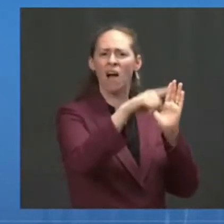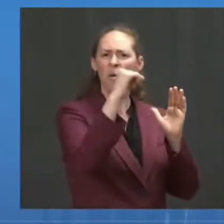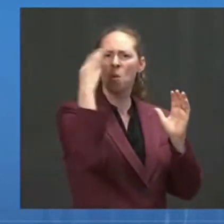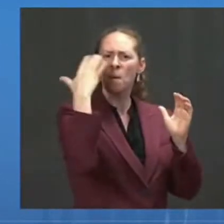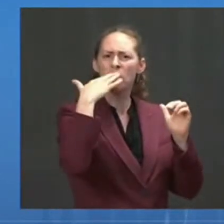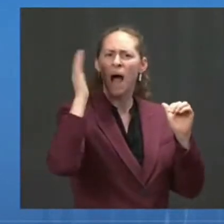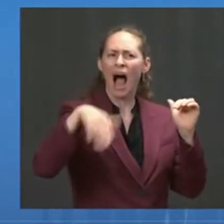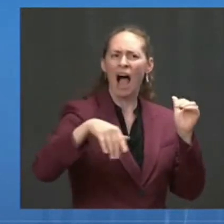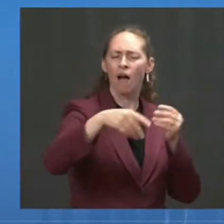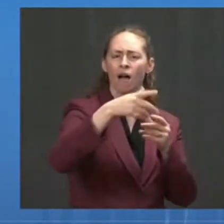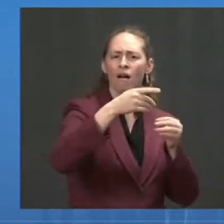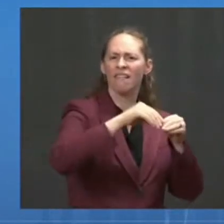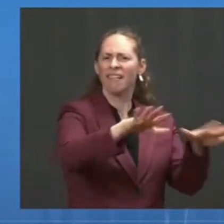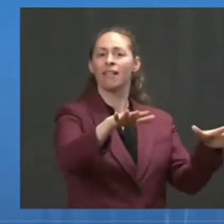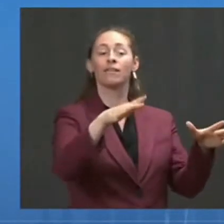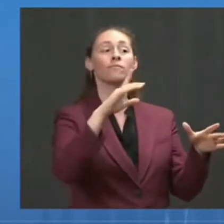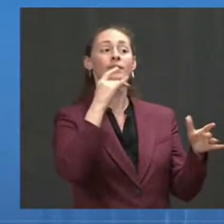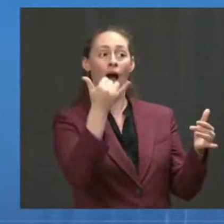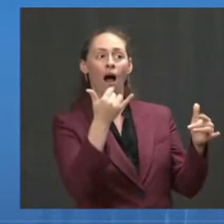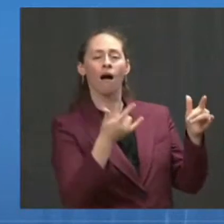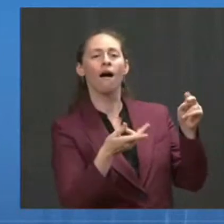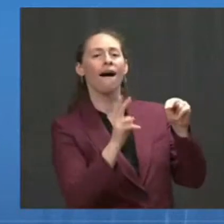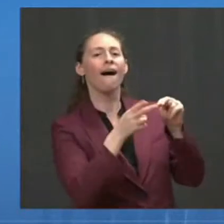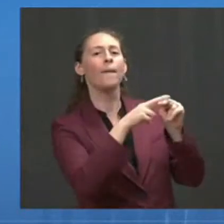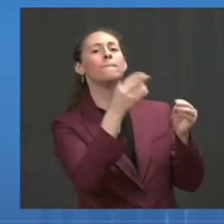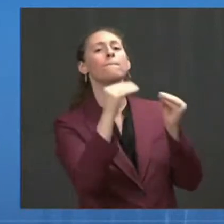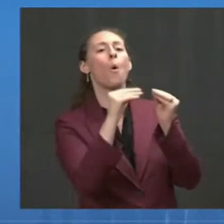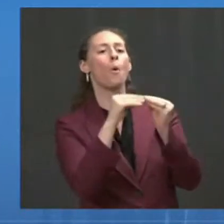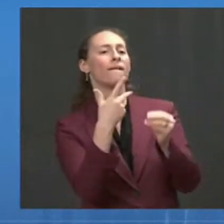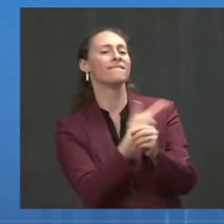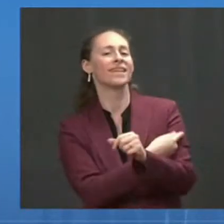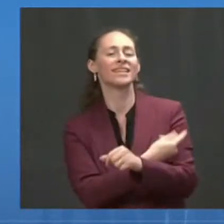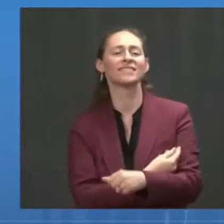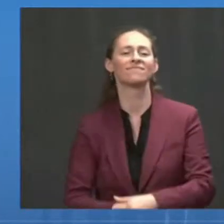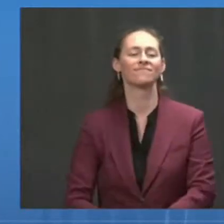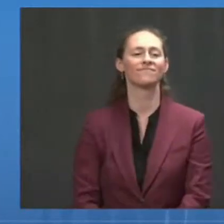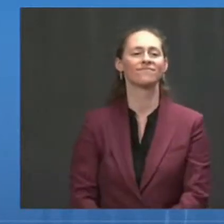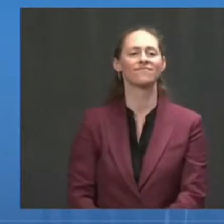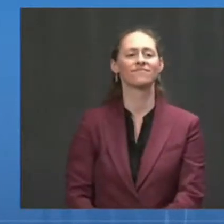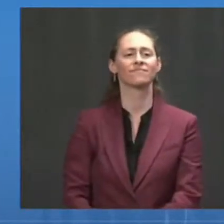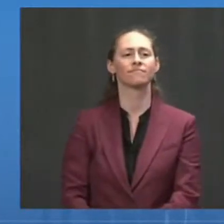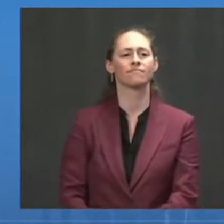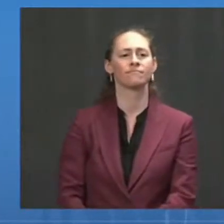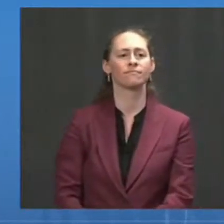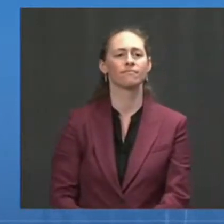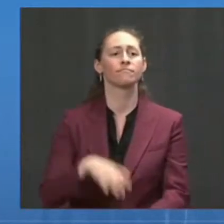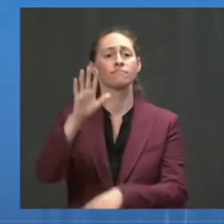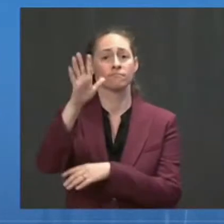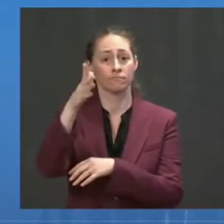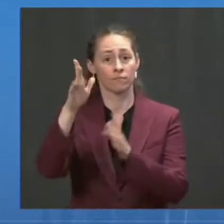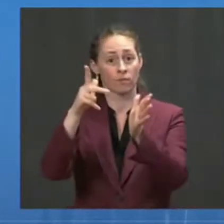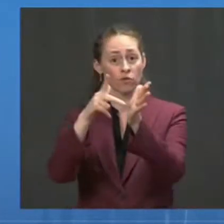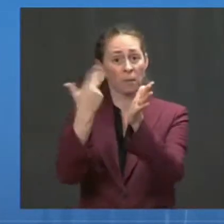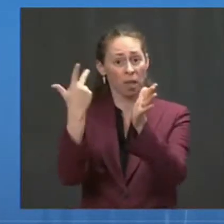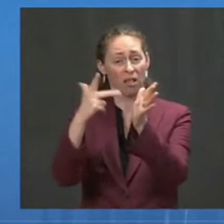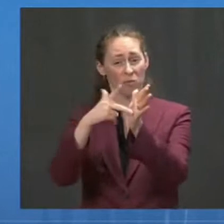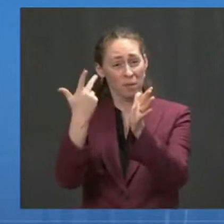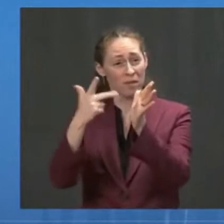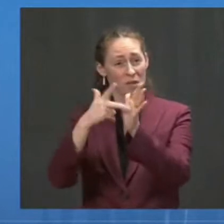In fact, in the past month, we've nearly tripled the average number of shots each day in Arkansas and